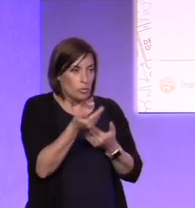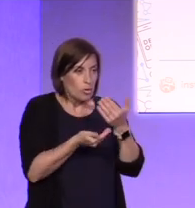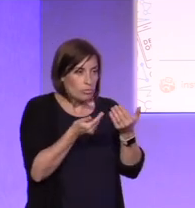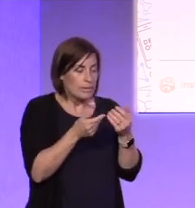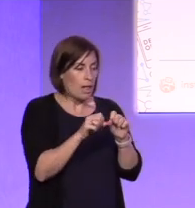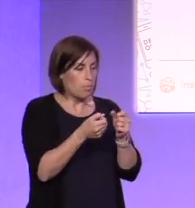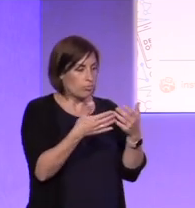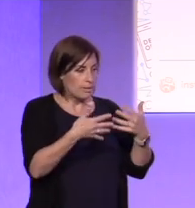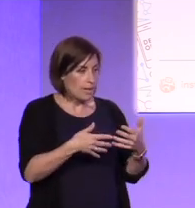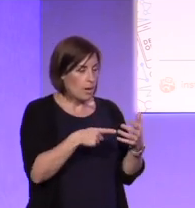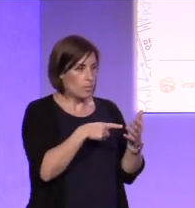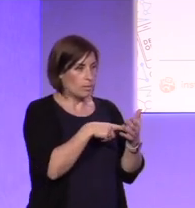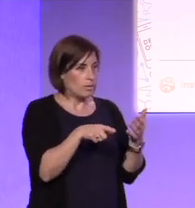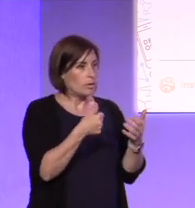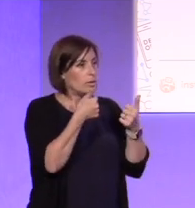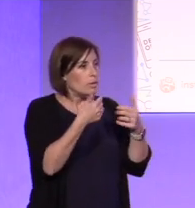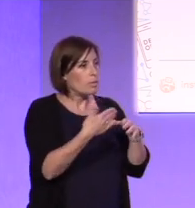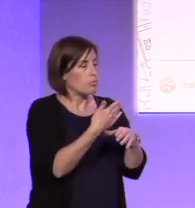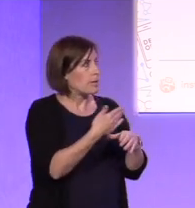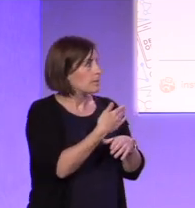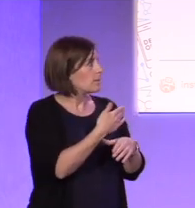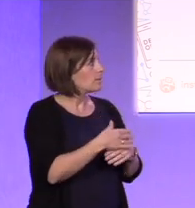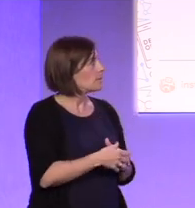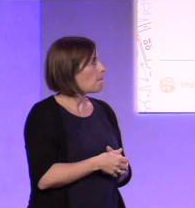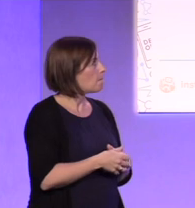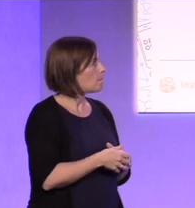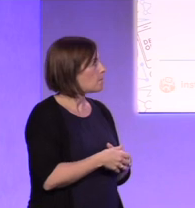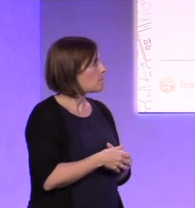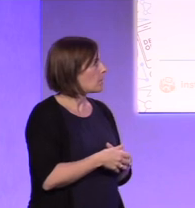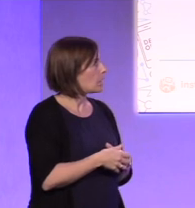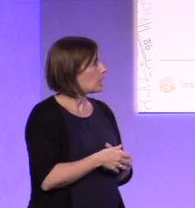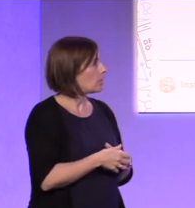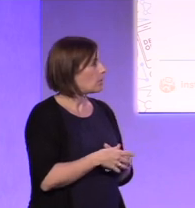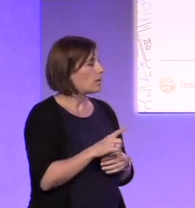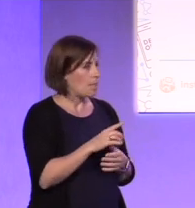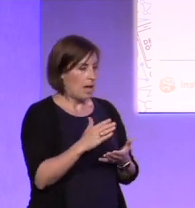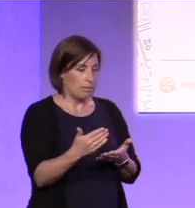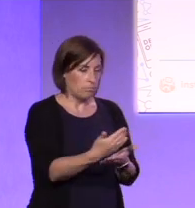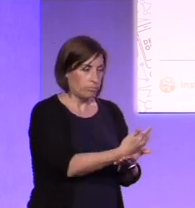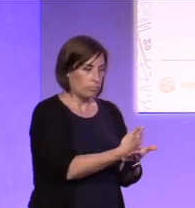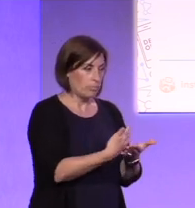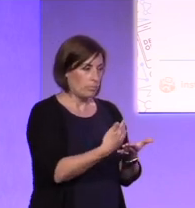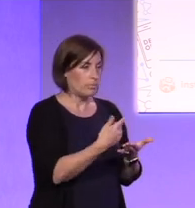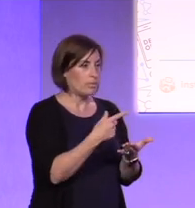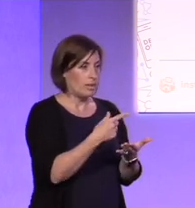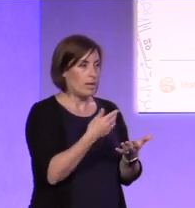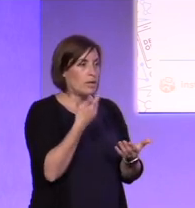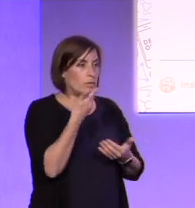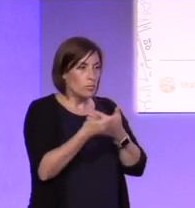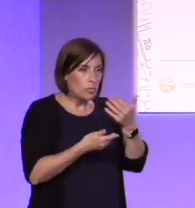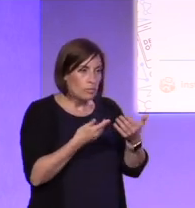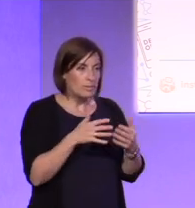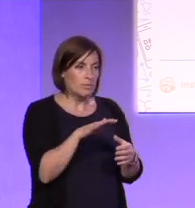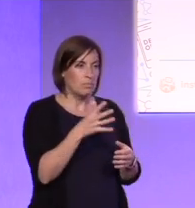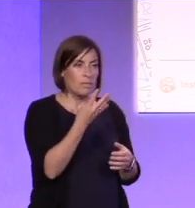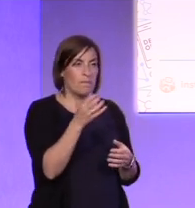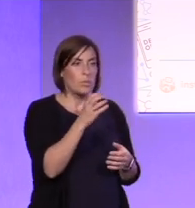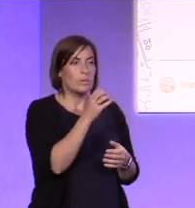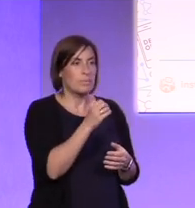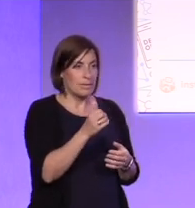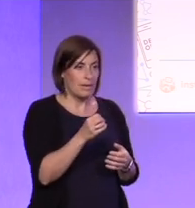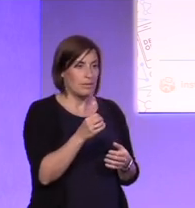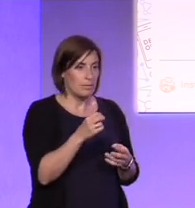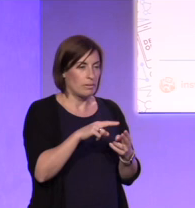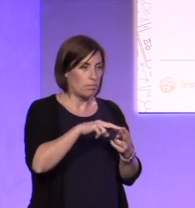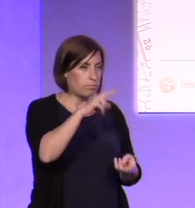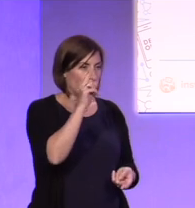good practice. Good practice like things like invest. And what we started to do is increase the numbers by about 40%. This is a 40%